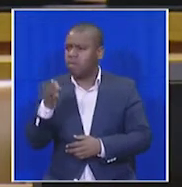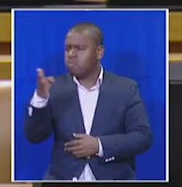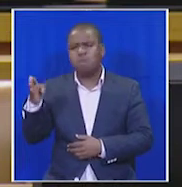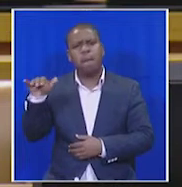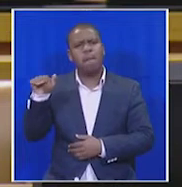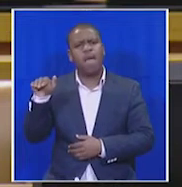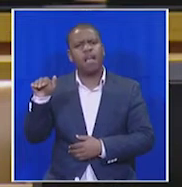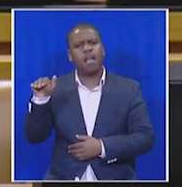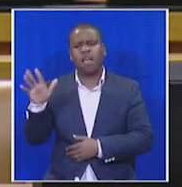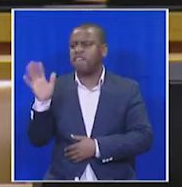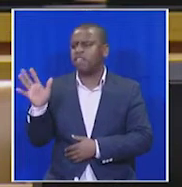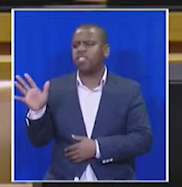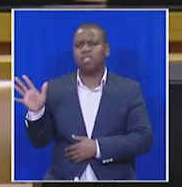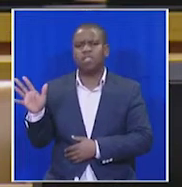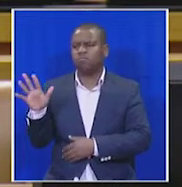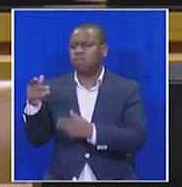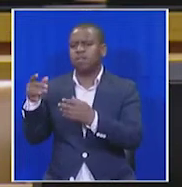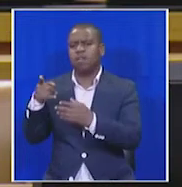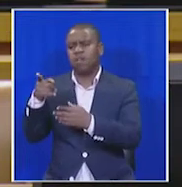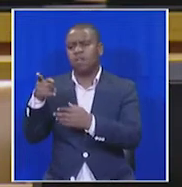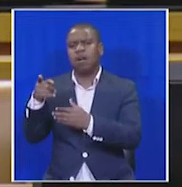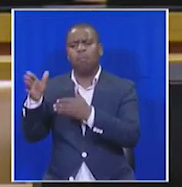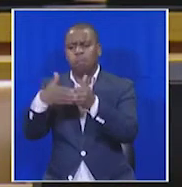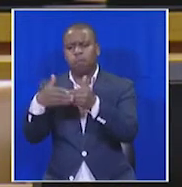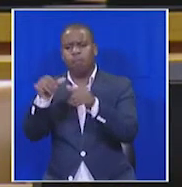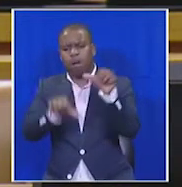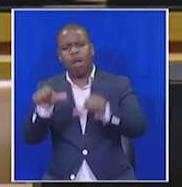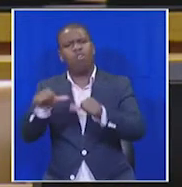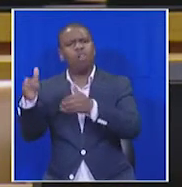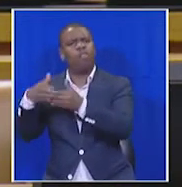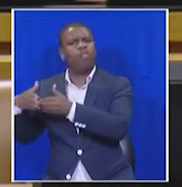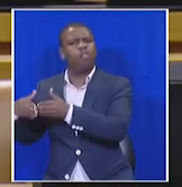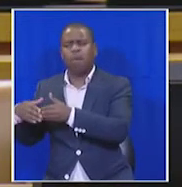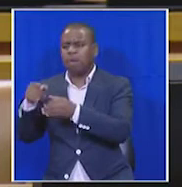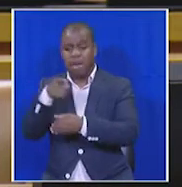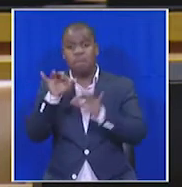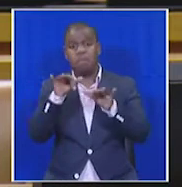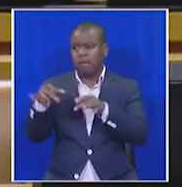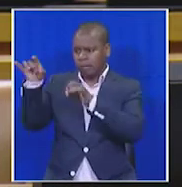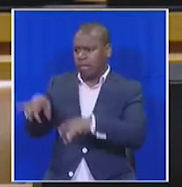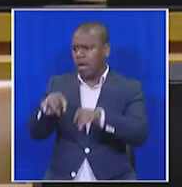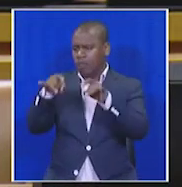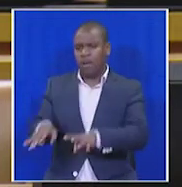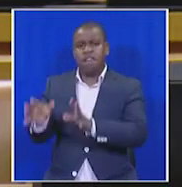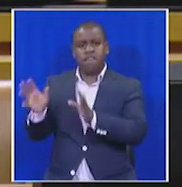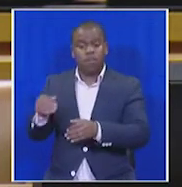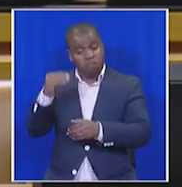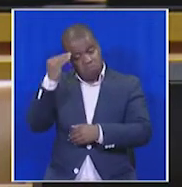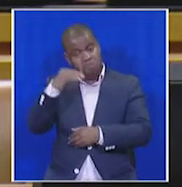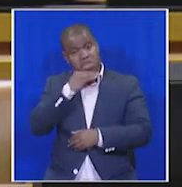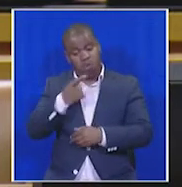banks. It is important, therefore, to understand the importance of this matter as Parliament.